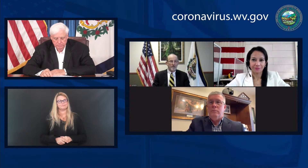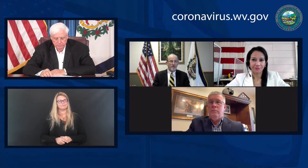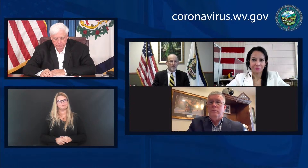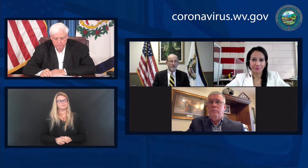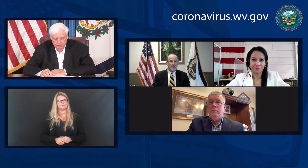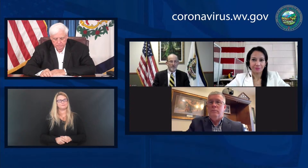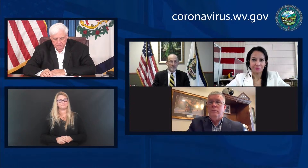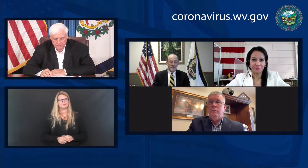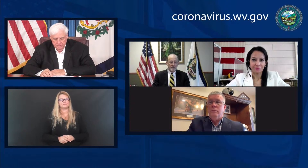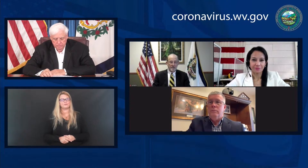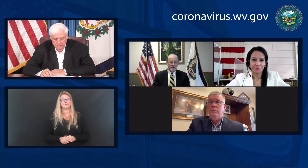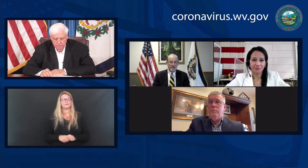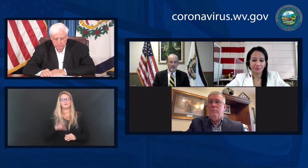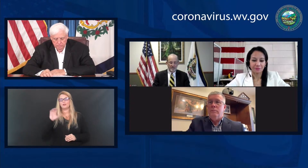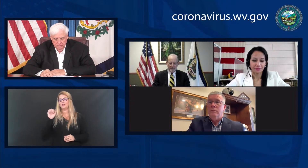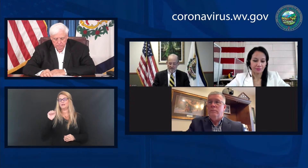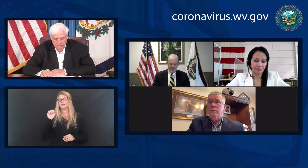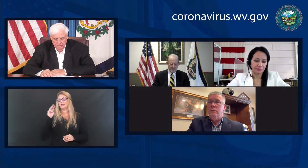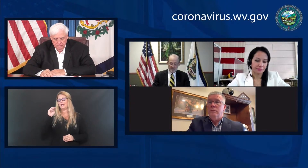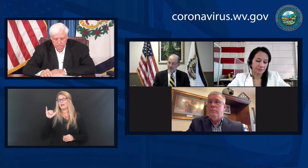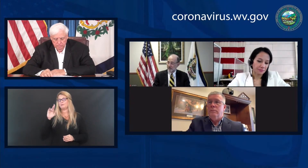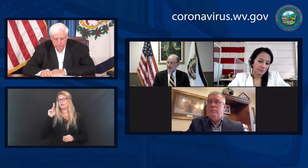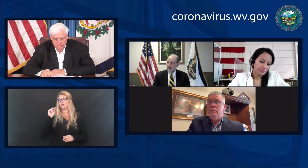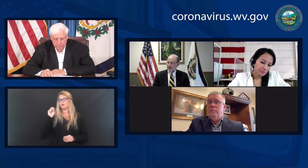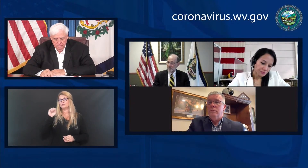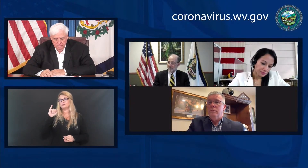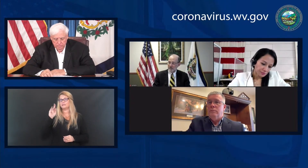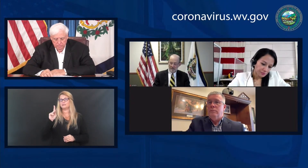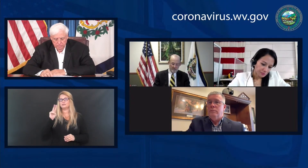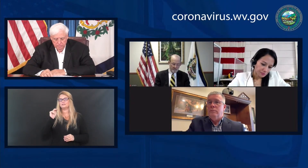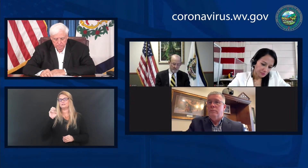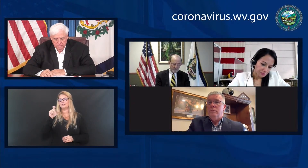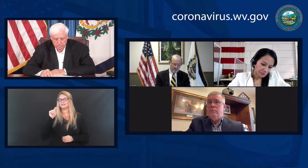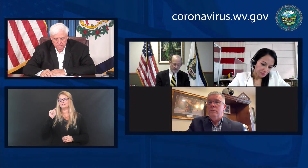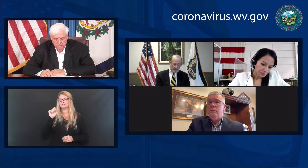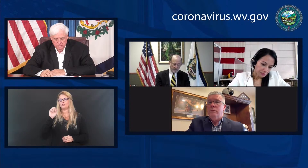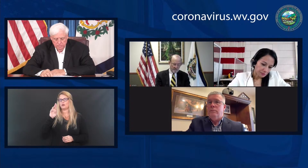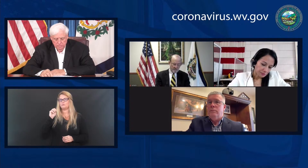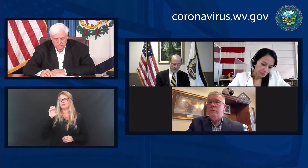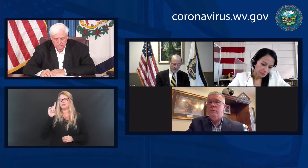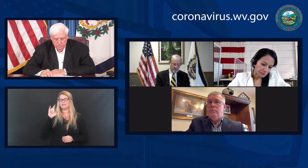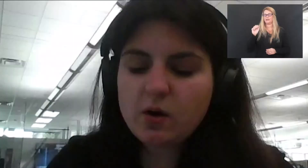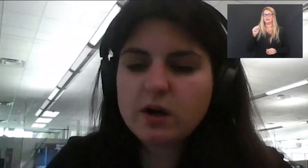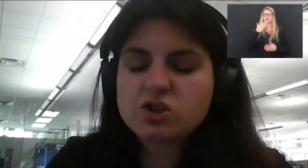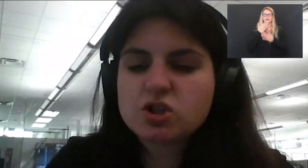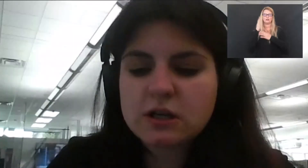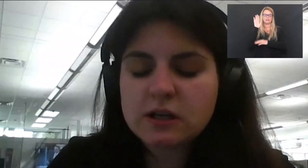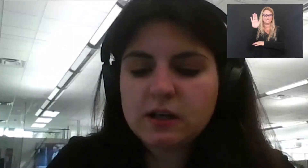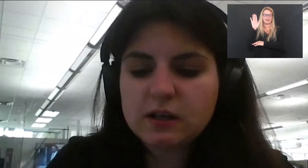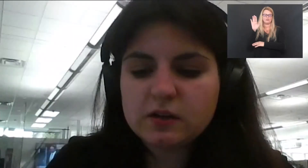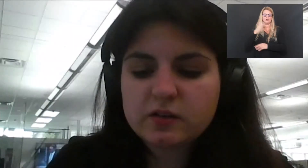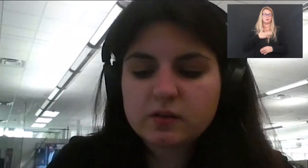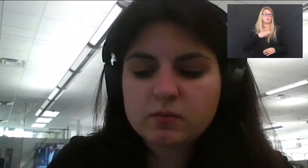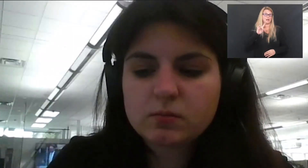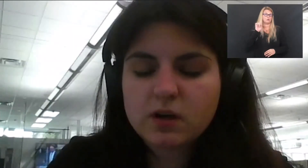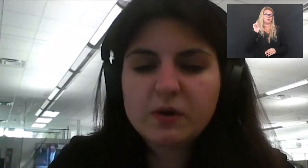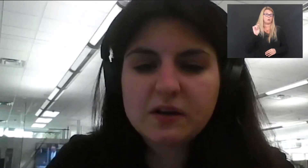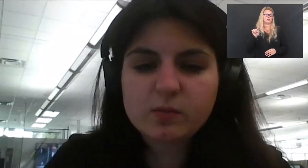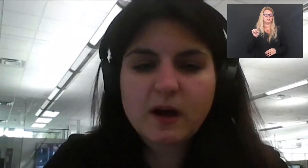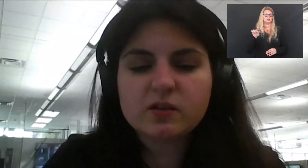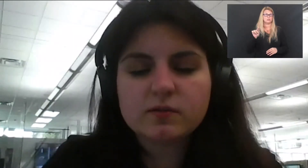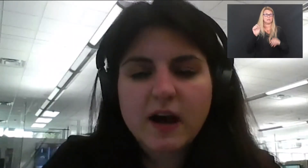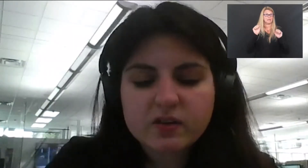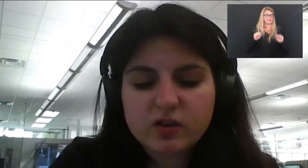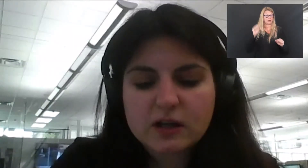All right, thank you, Charles. Next, we'll go to Haley Kosick with Next Star Media. Good afternoon, everyone. My question is, can